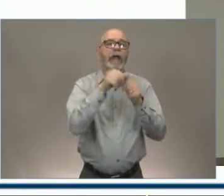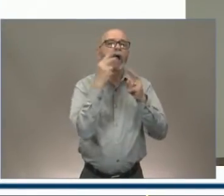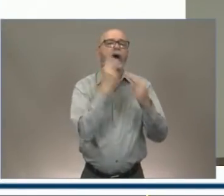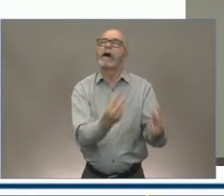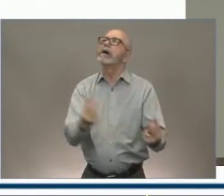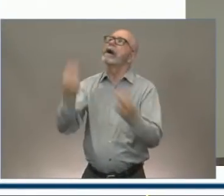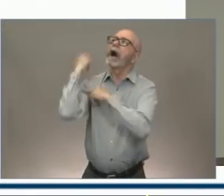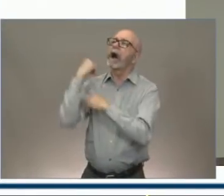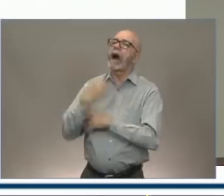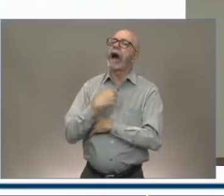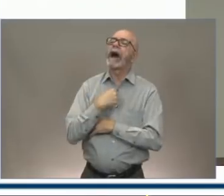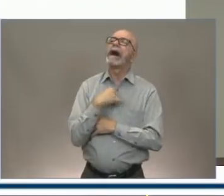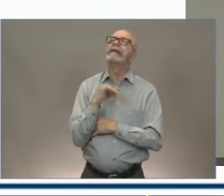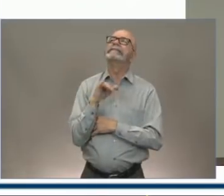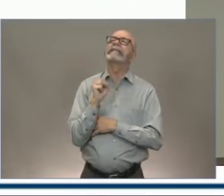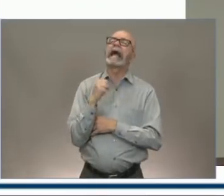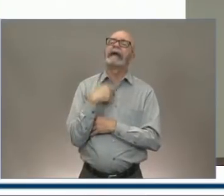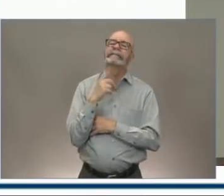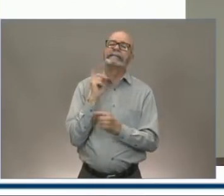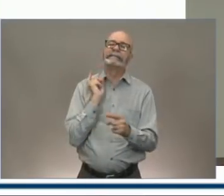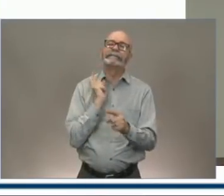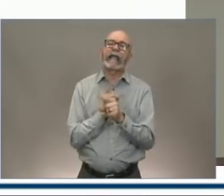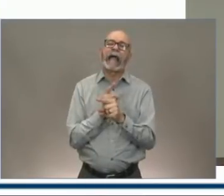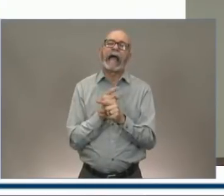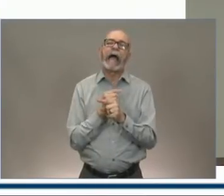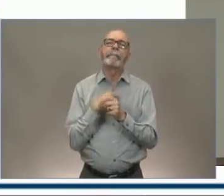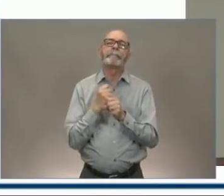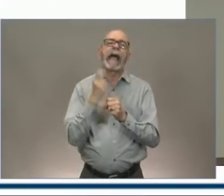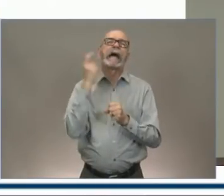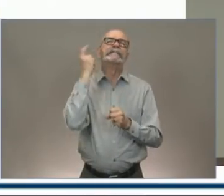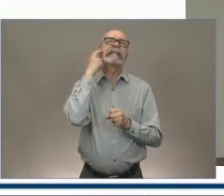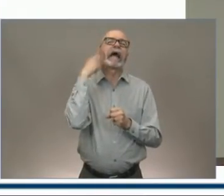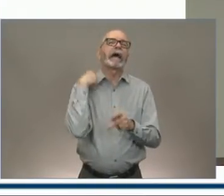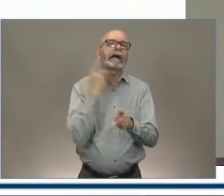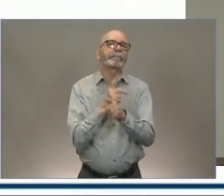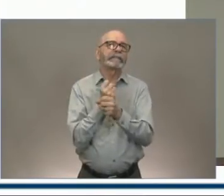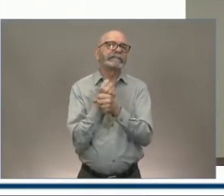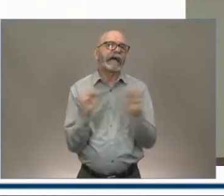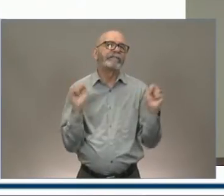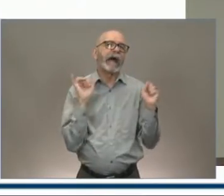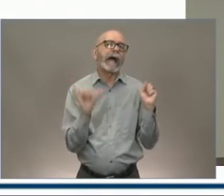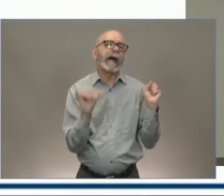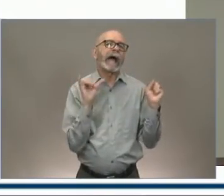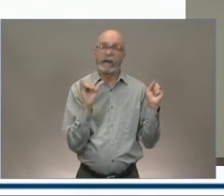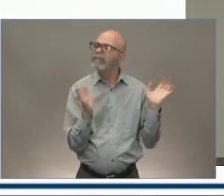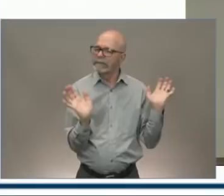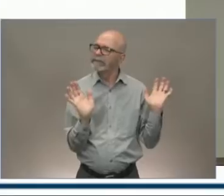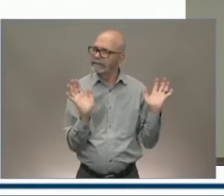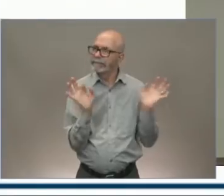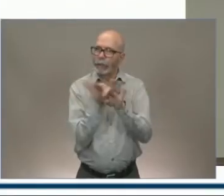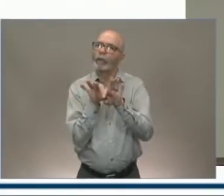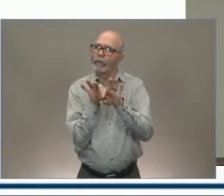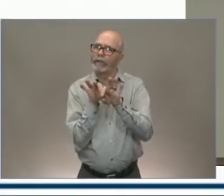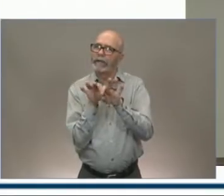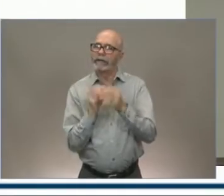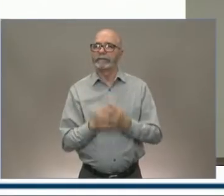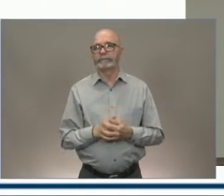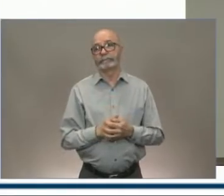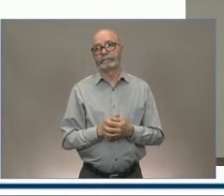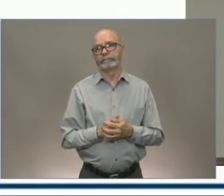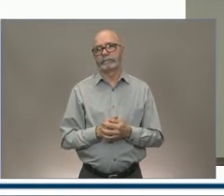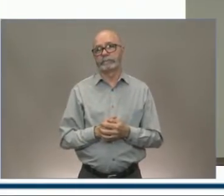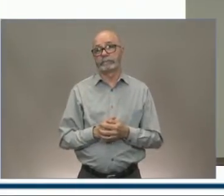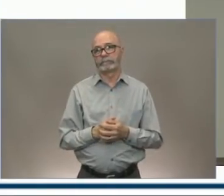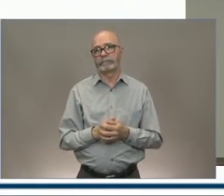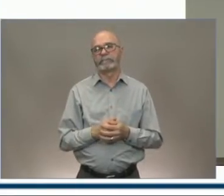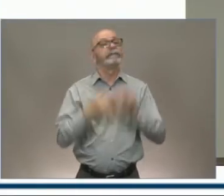keep each other safe. On the vaccine front, and I know there was a technical briefing earlier today, so I'll just give a summary of